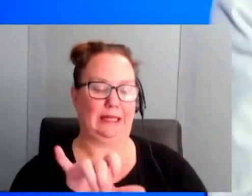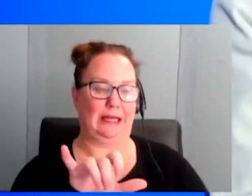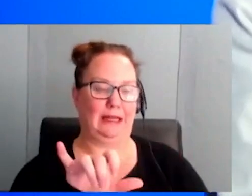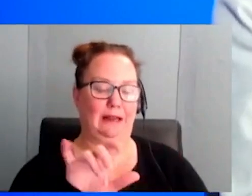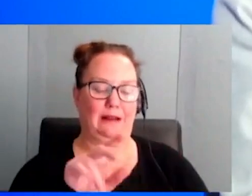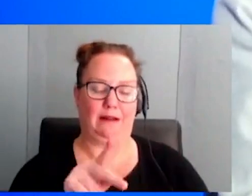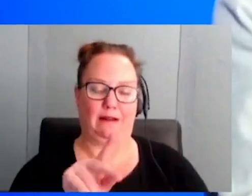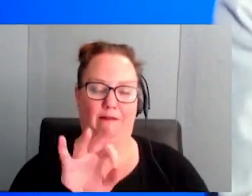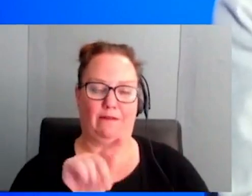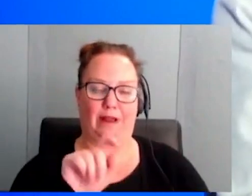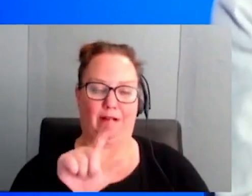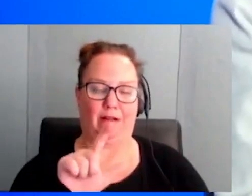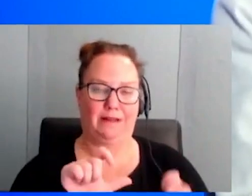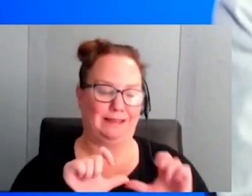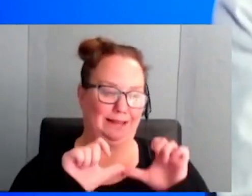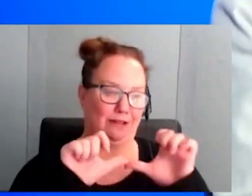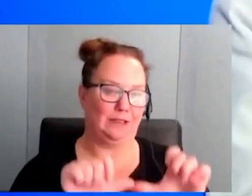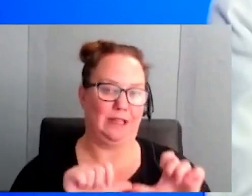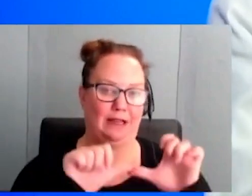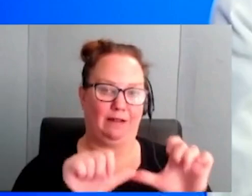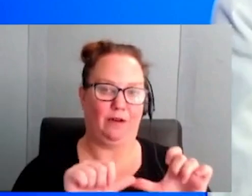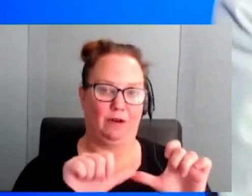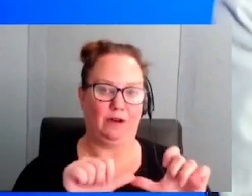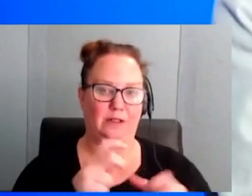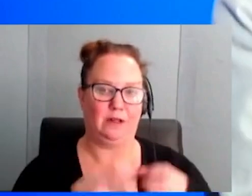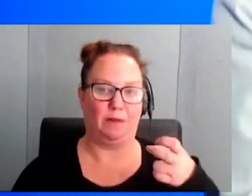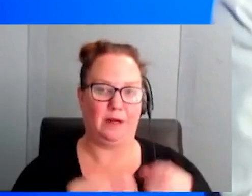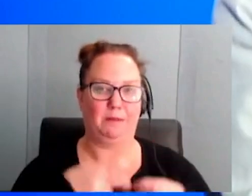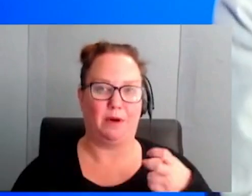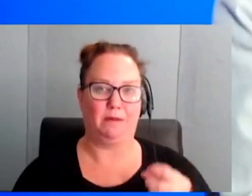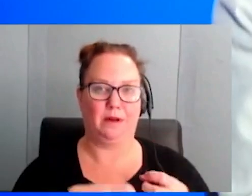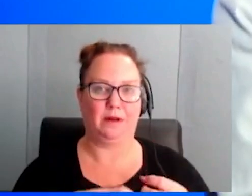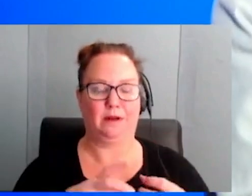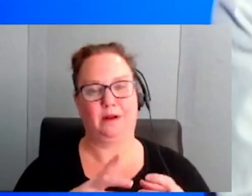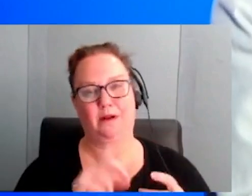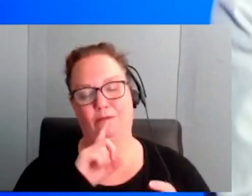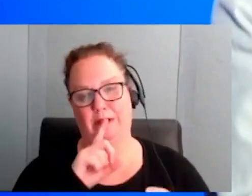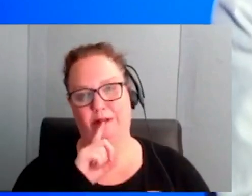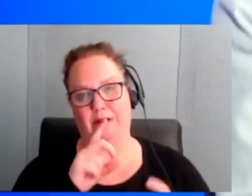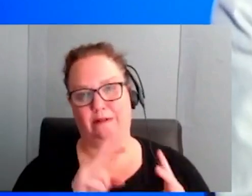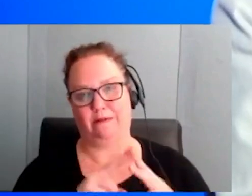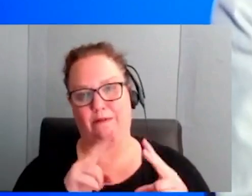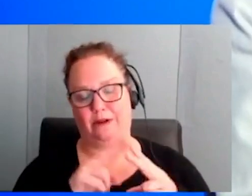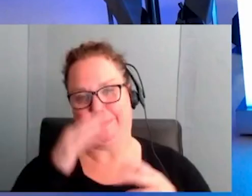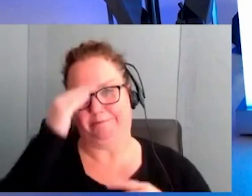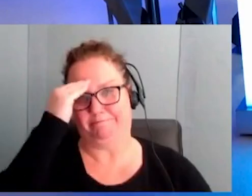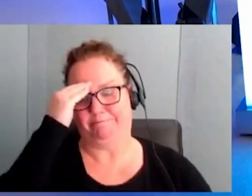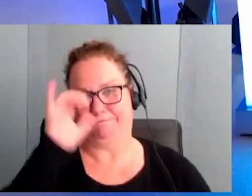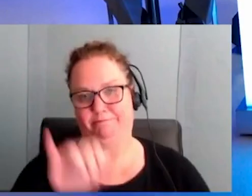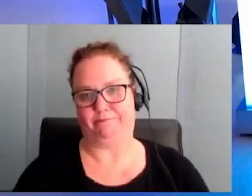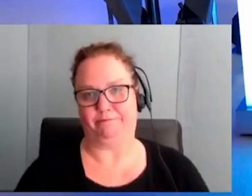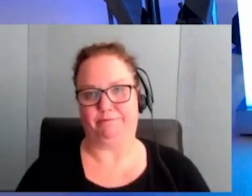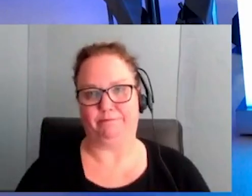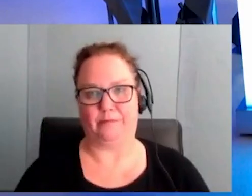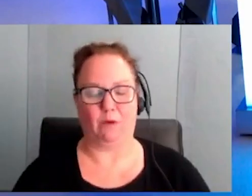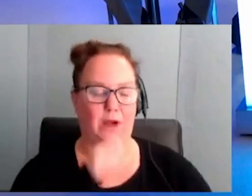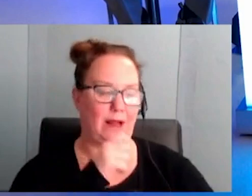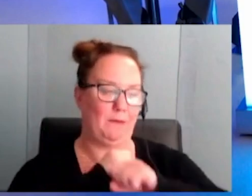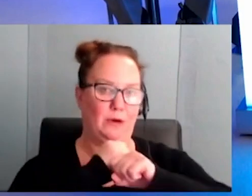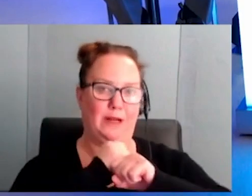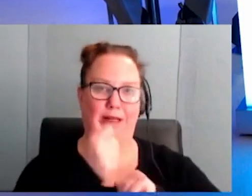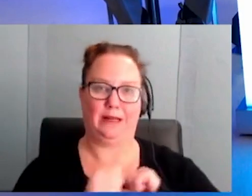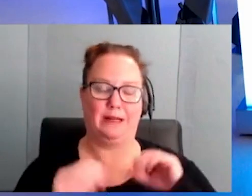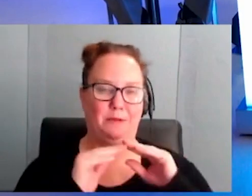probably here to stay for a while, and it's going to be a problem. And you got to be really cognizant of that. We are not in a protected bubble. Not anymore.